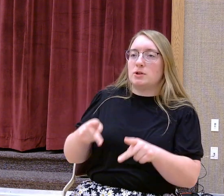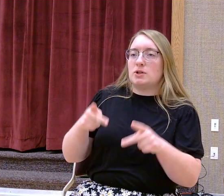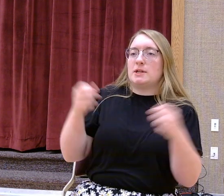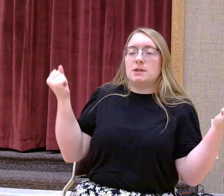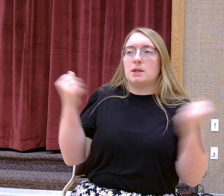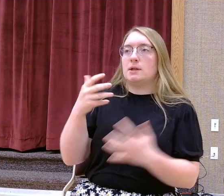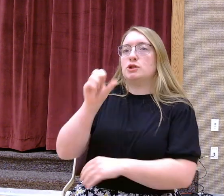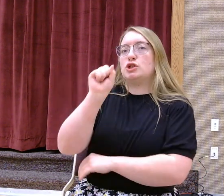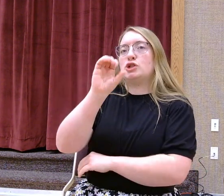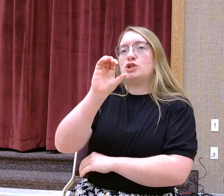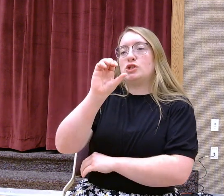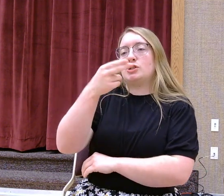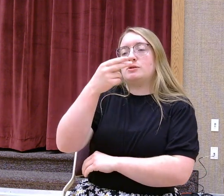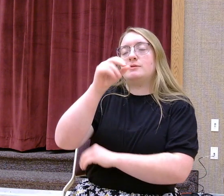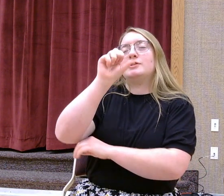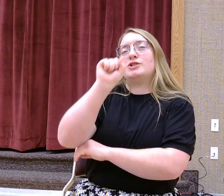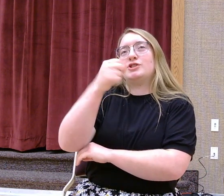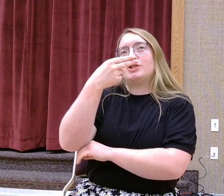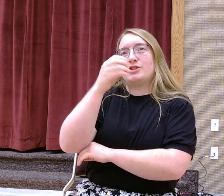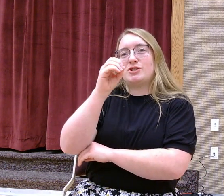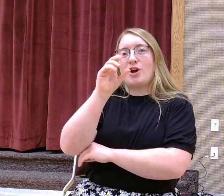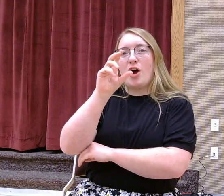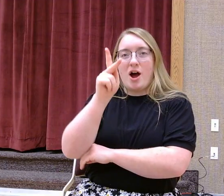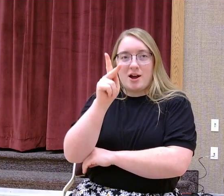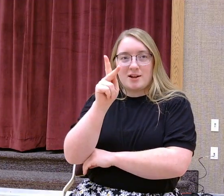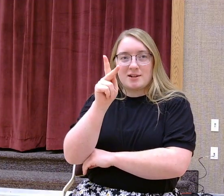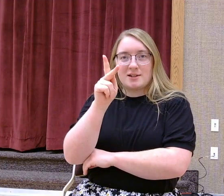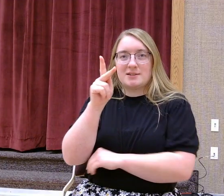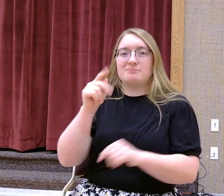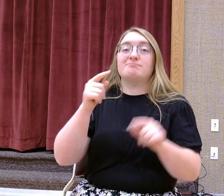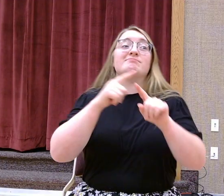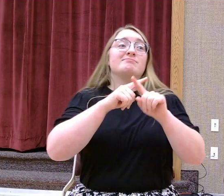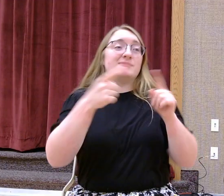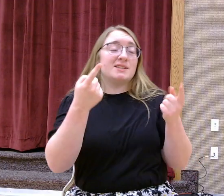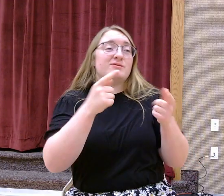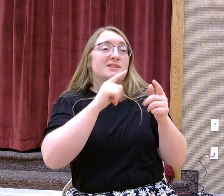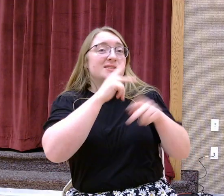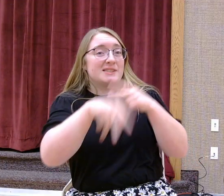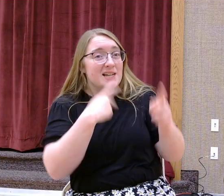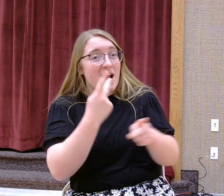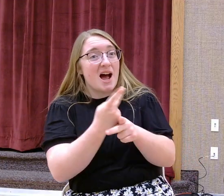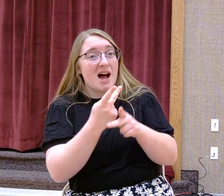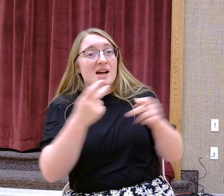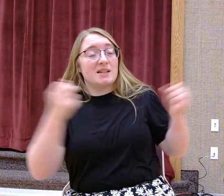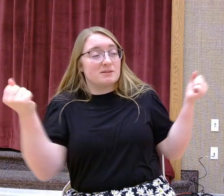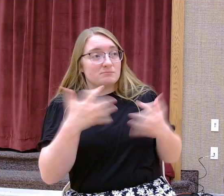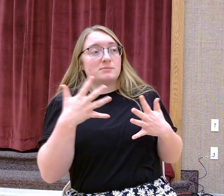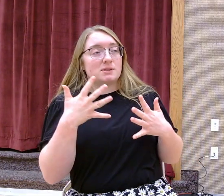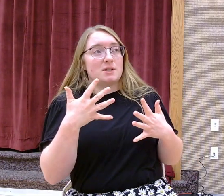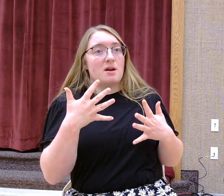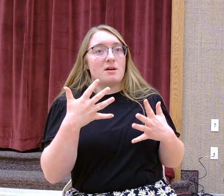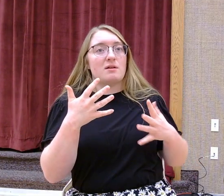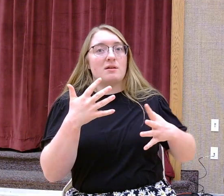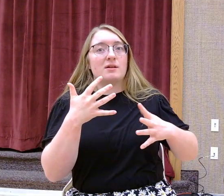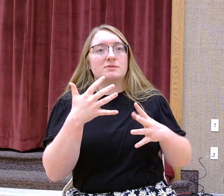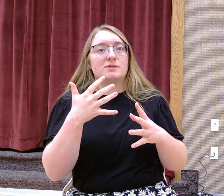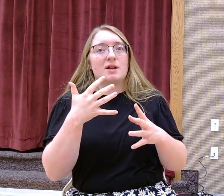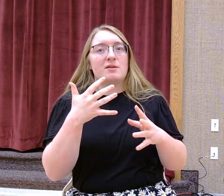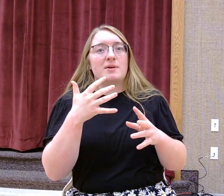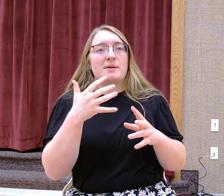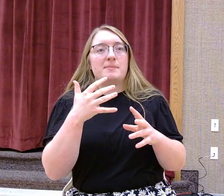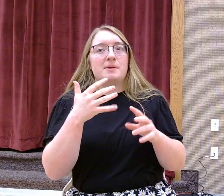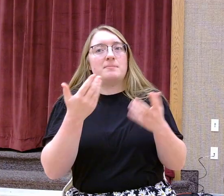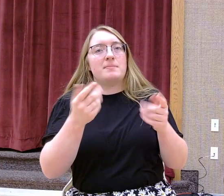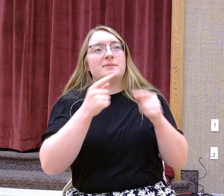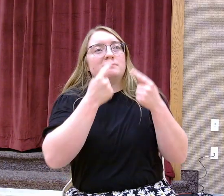Yeah, it depends on the severity of shock. So there's different types of shock. It just depends on the type of shock they're in, but just try and keep